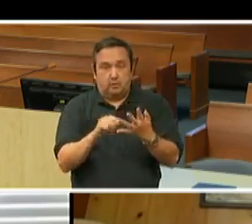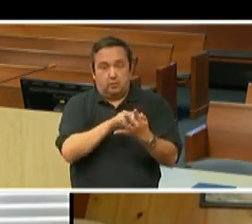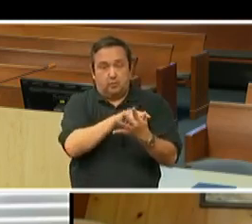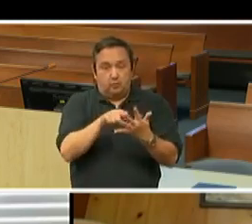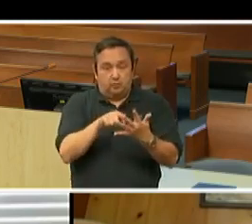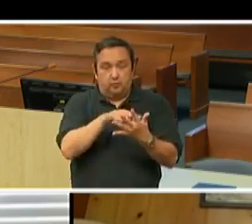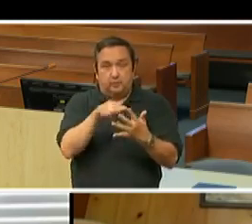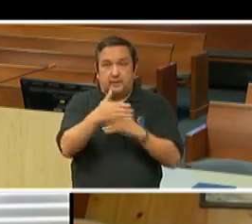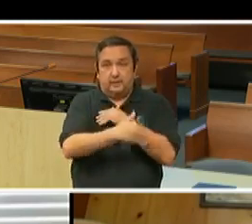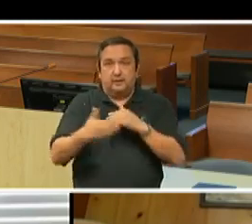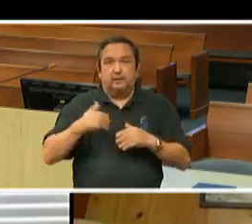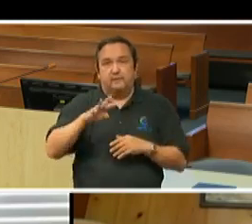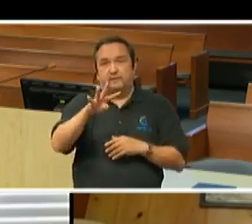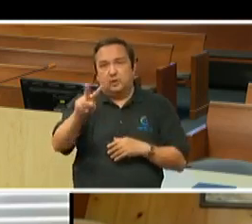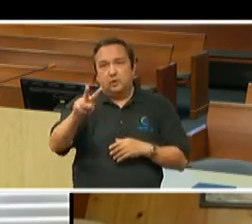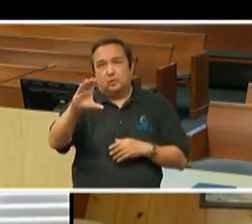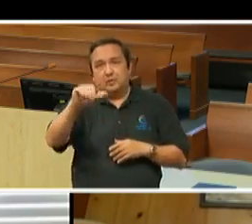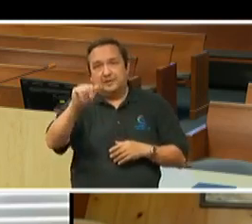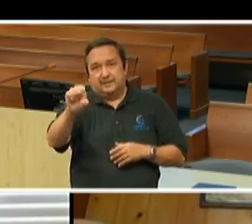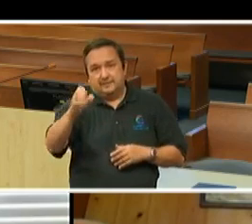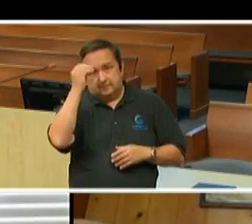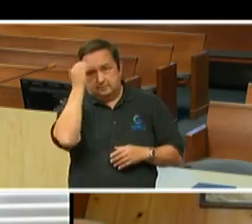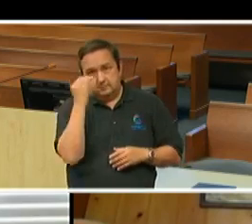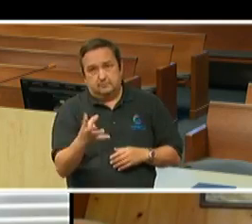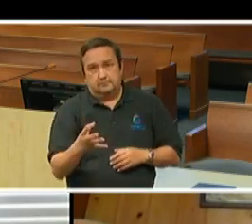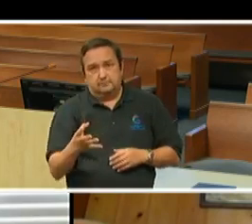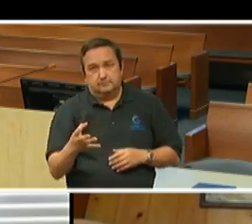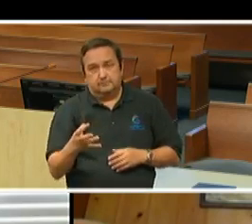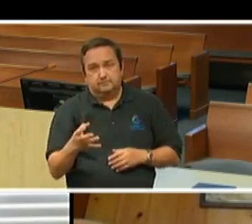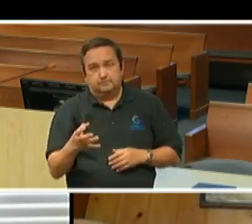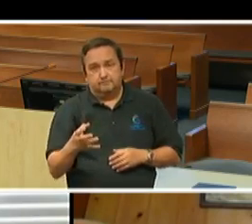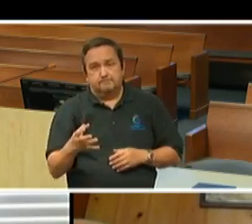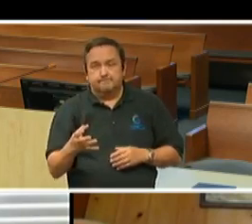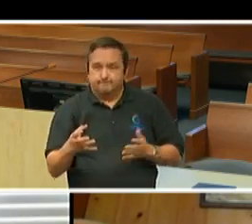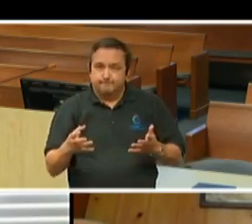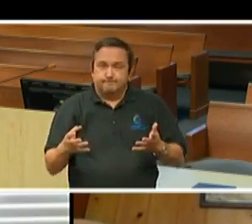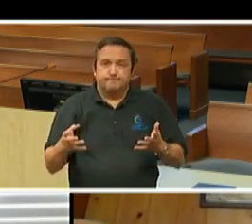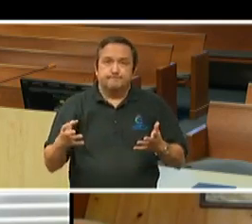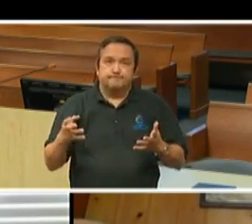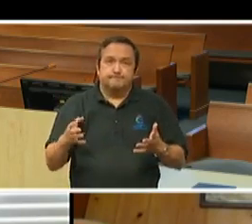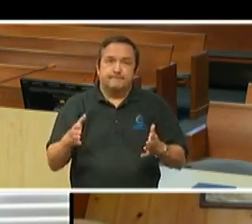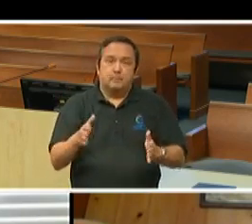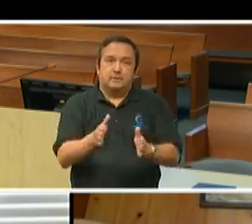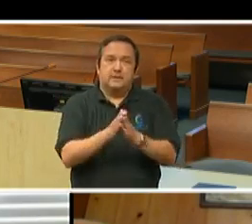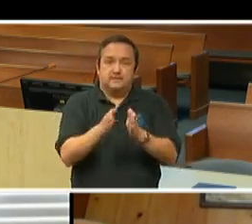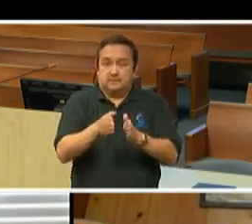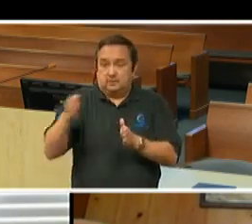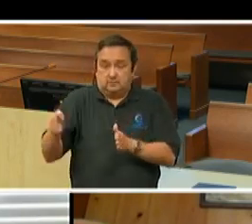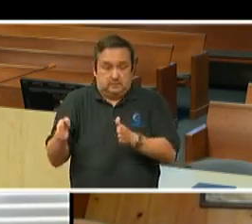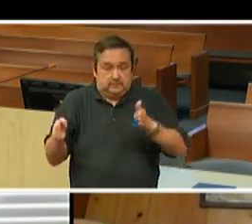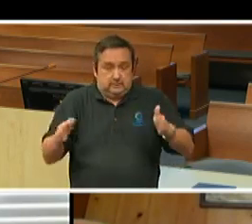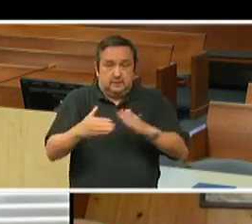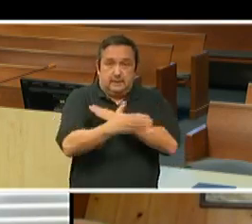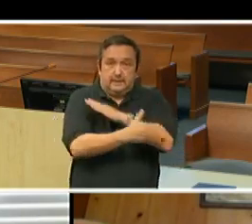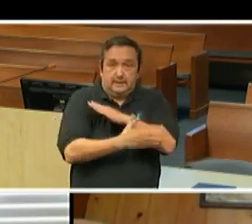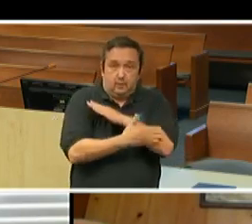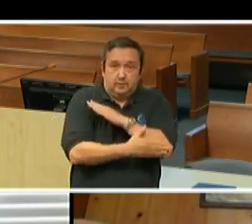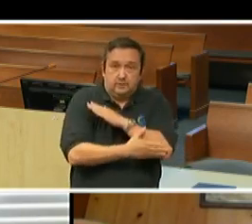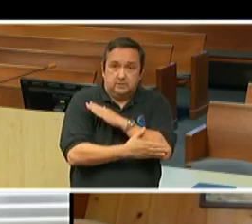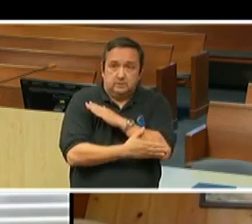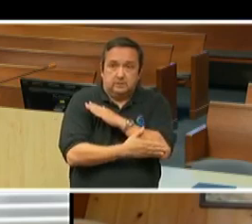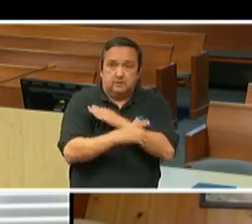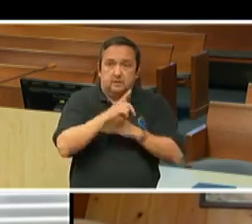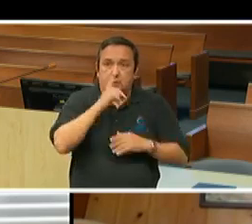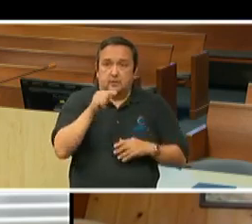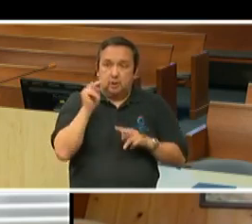counties now have 42 cases. And so I would ask that the adjacent counties not